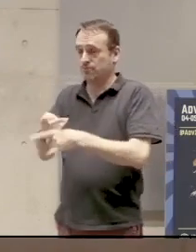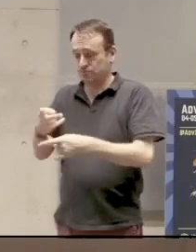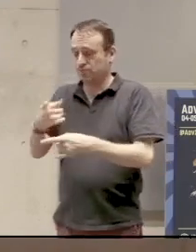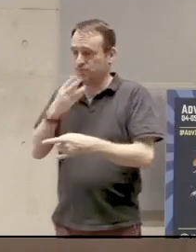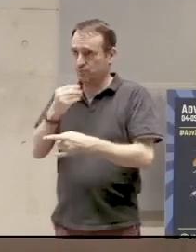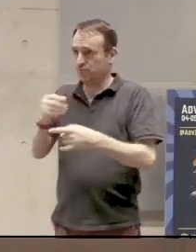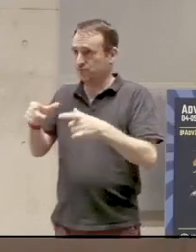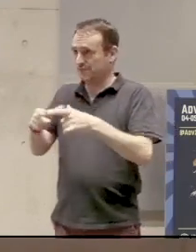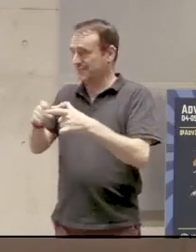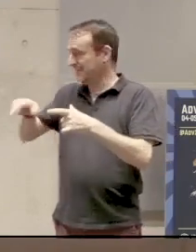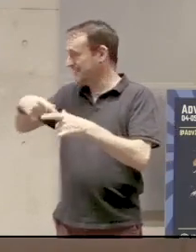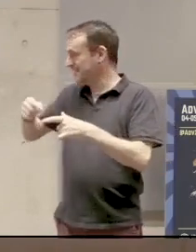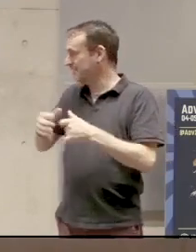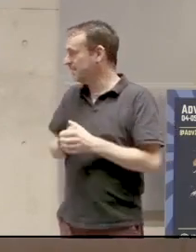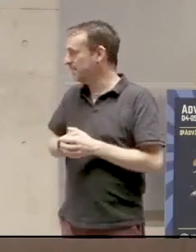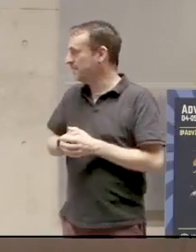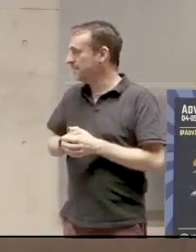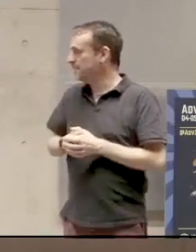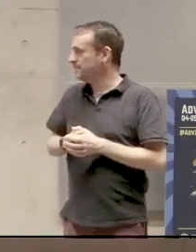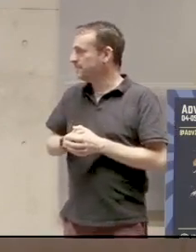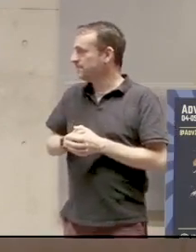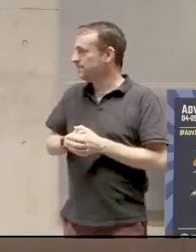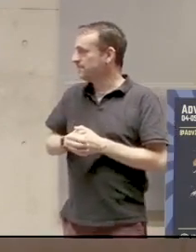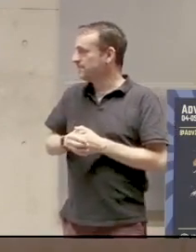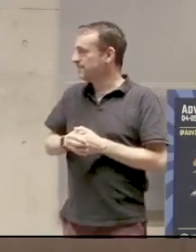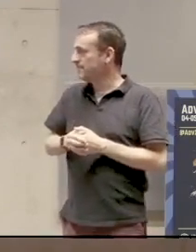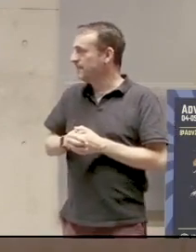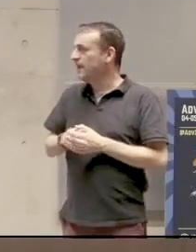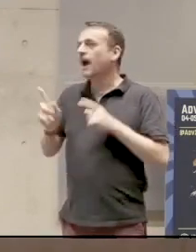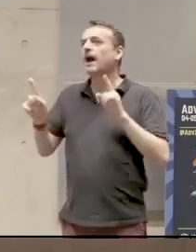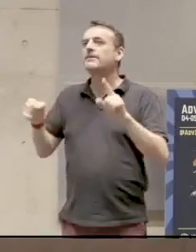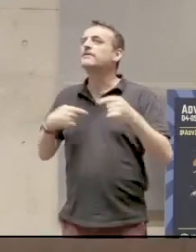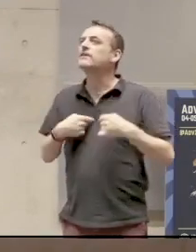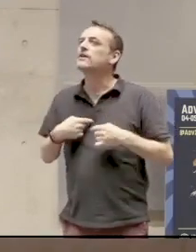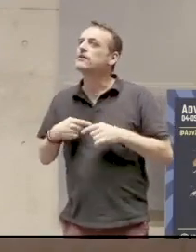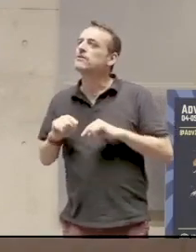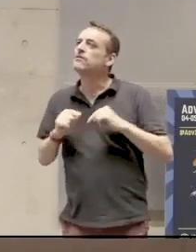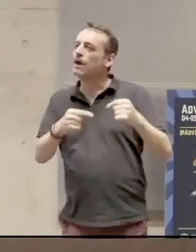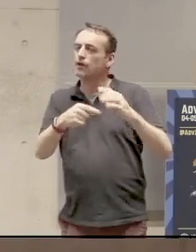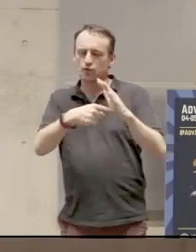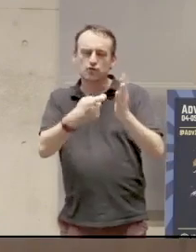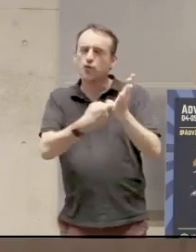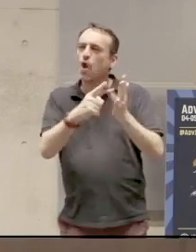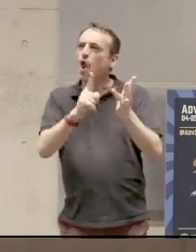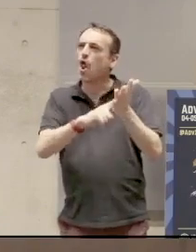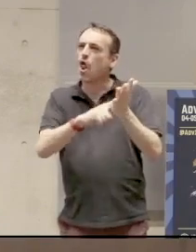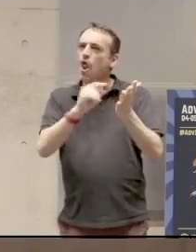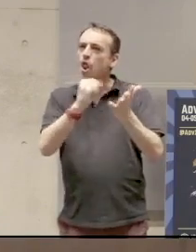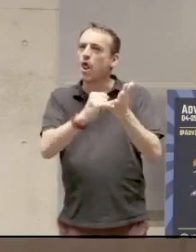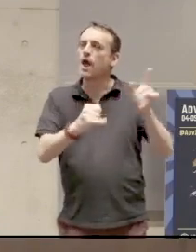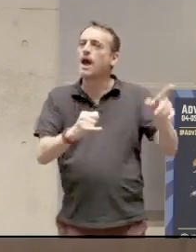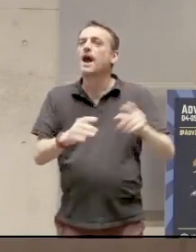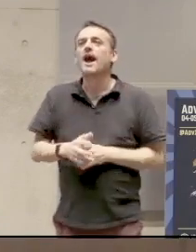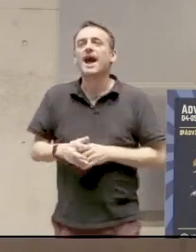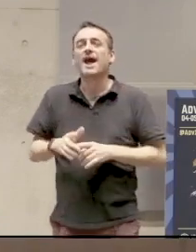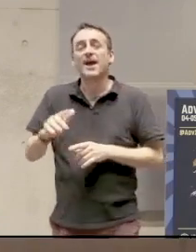and just for the record, this is purely because it's an ongoing fight I've had with trolls. Space Quest 2 is adequate.